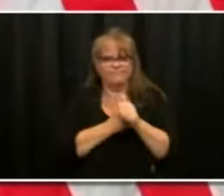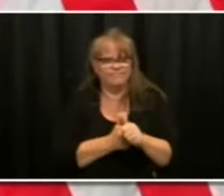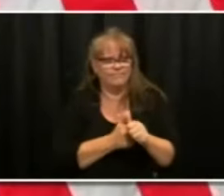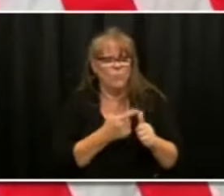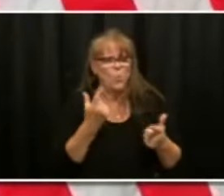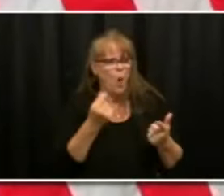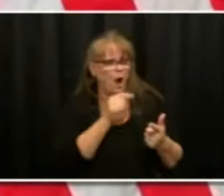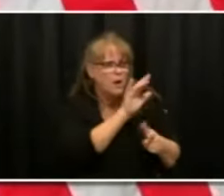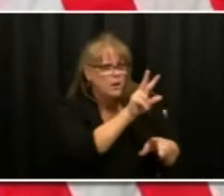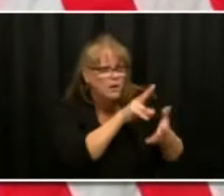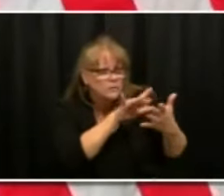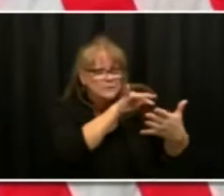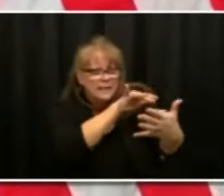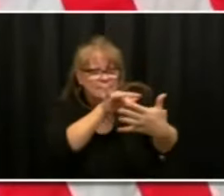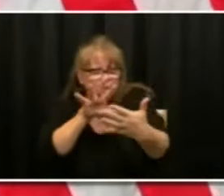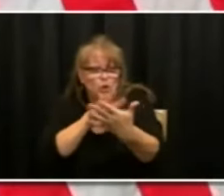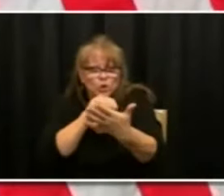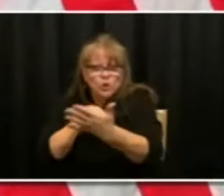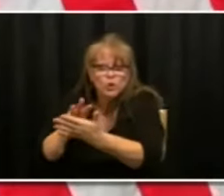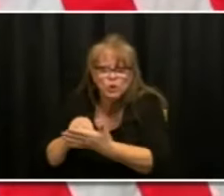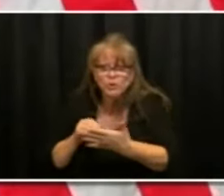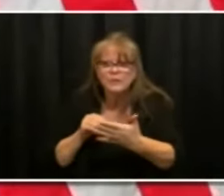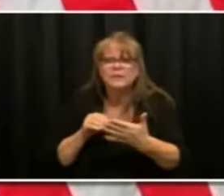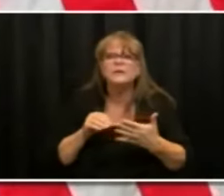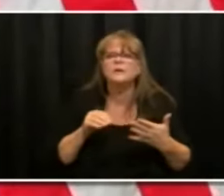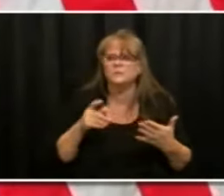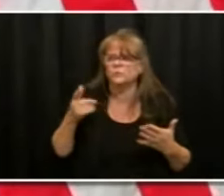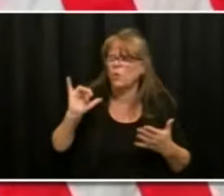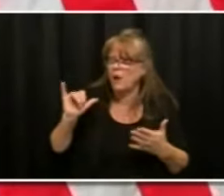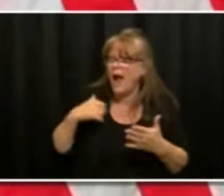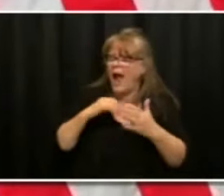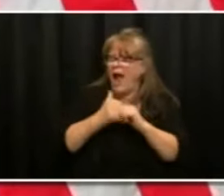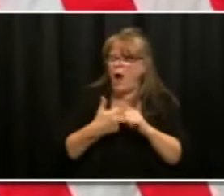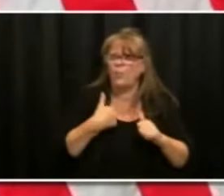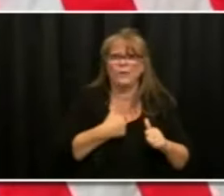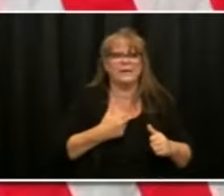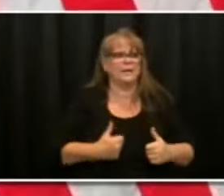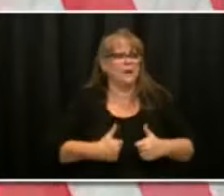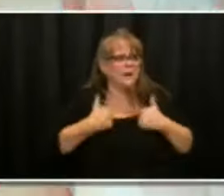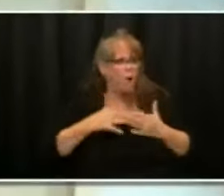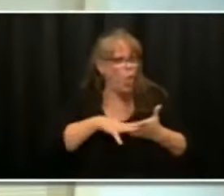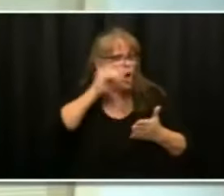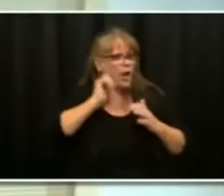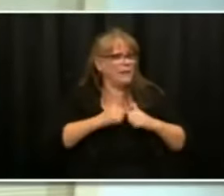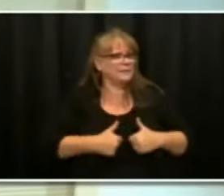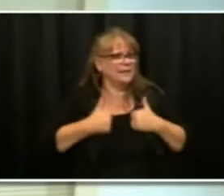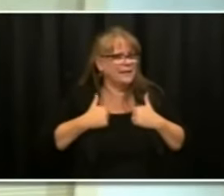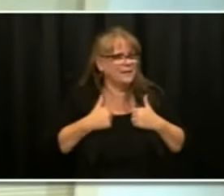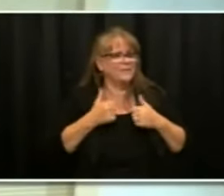medium term, how to live our lives in a reasonably safe way and a sustainable way.